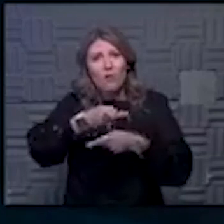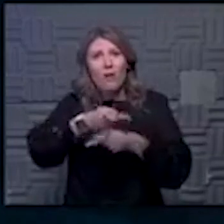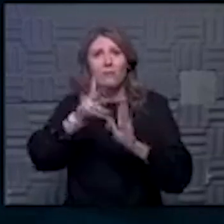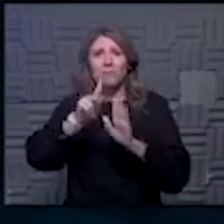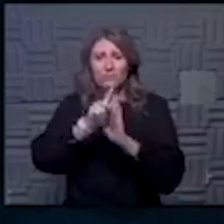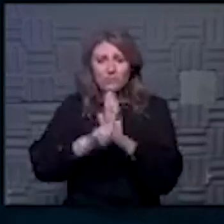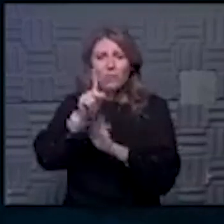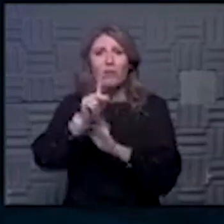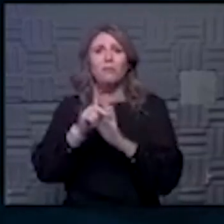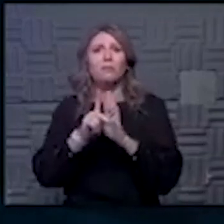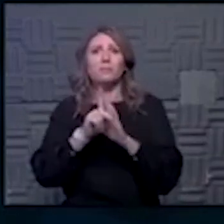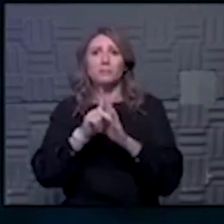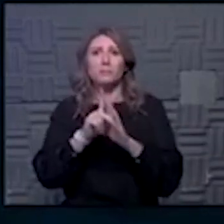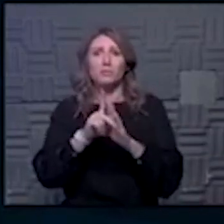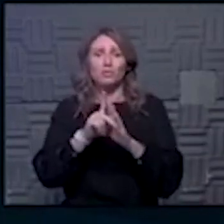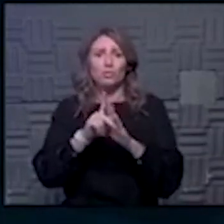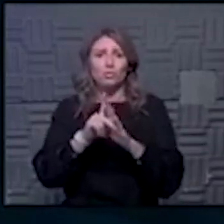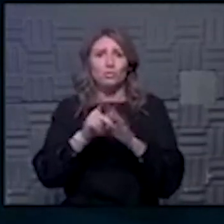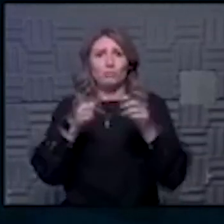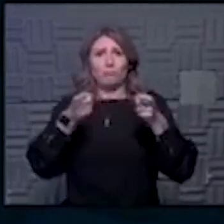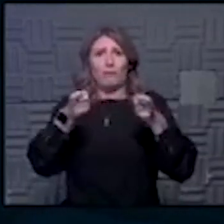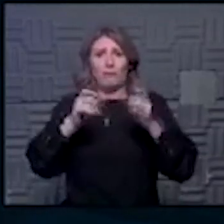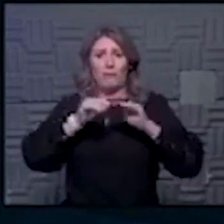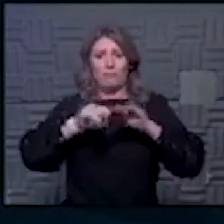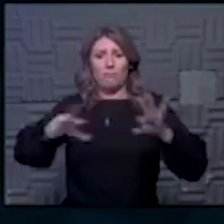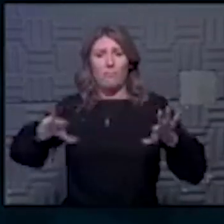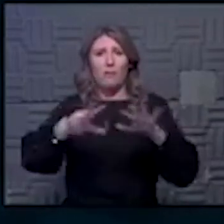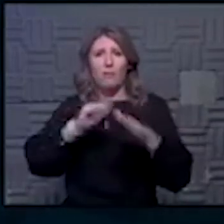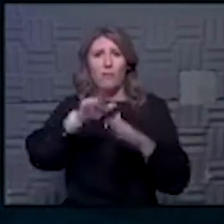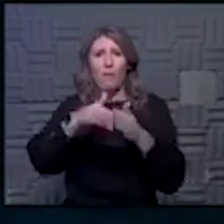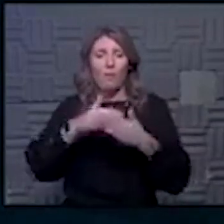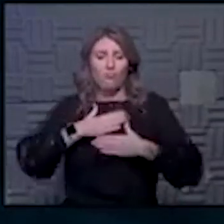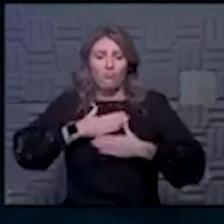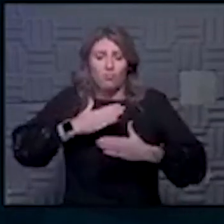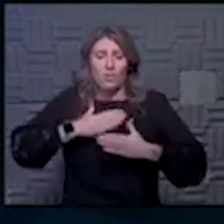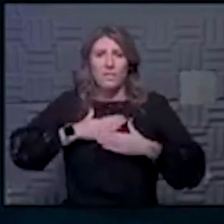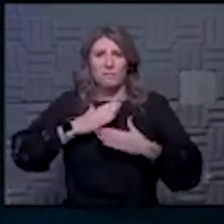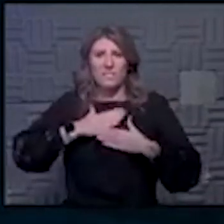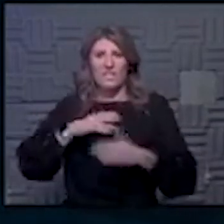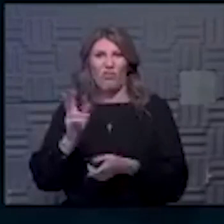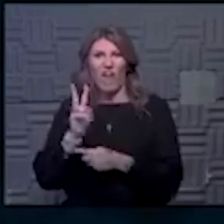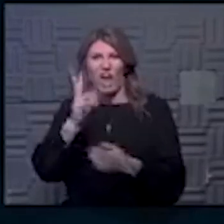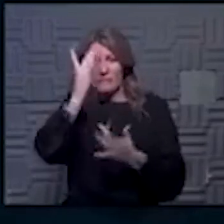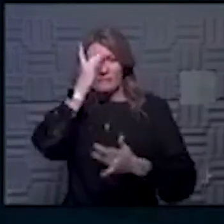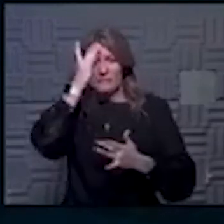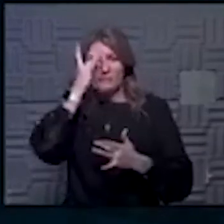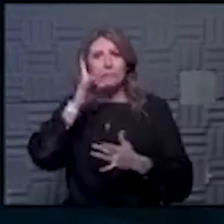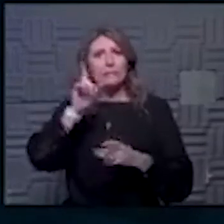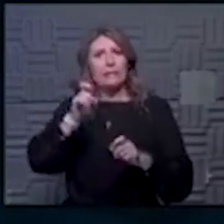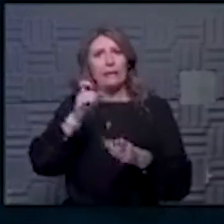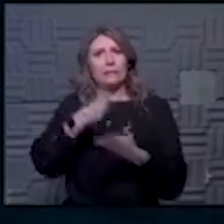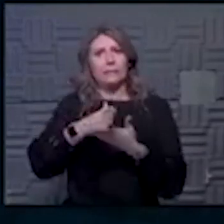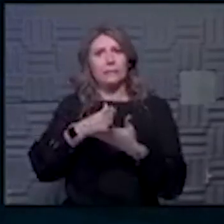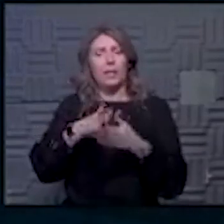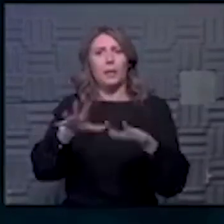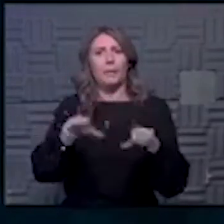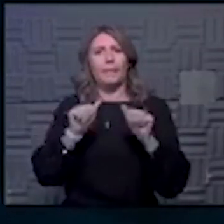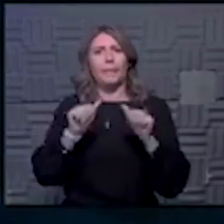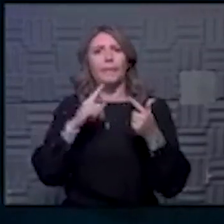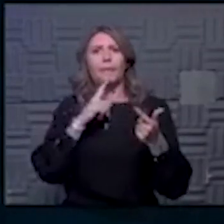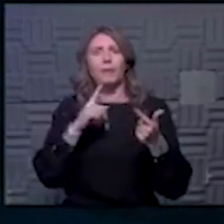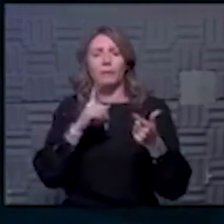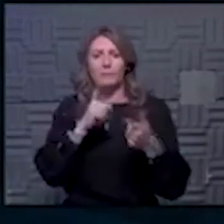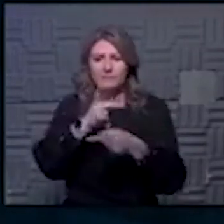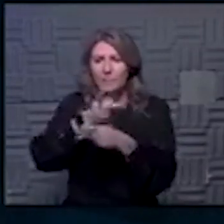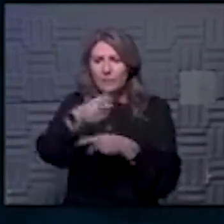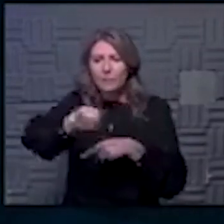spread of COVID and all of our respiratory viruses to a minimum, so that at least as a region we can continue to take care of those individuals that